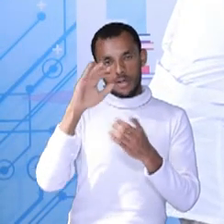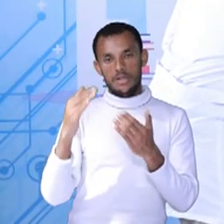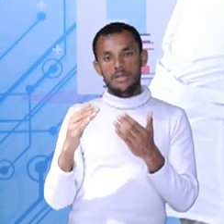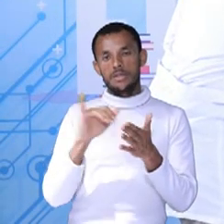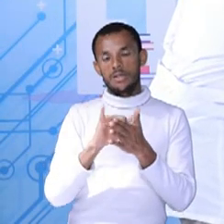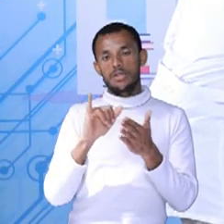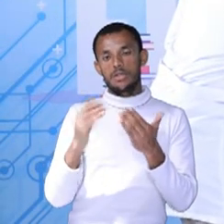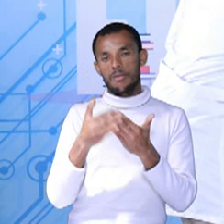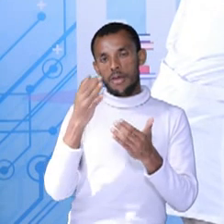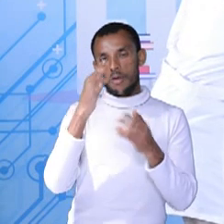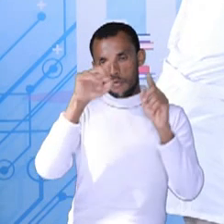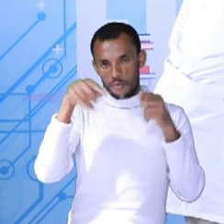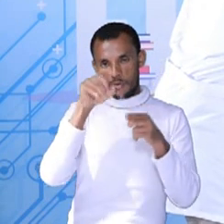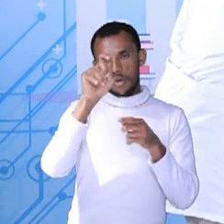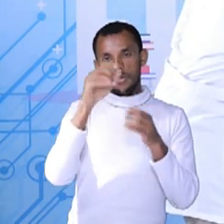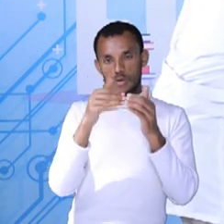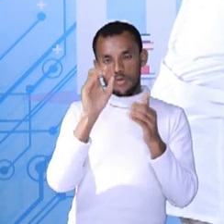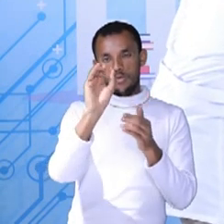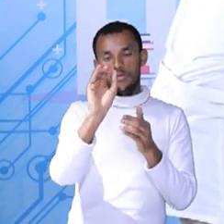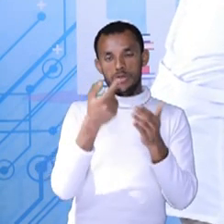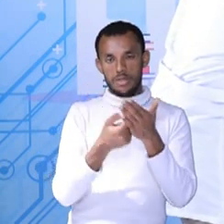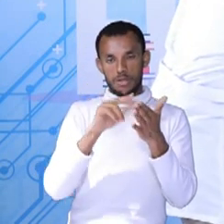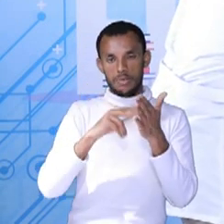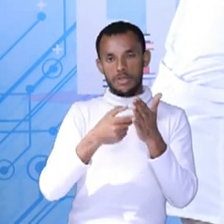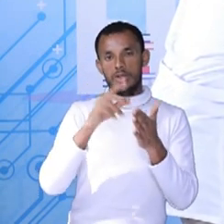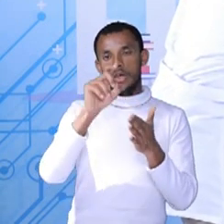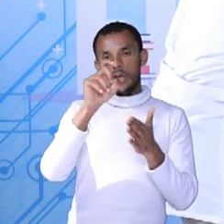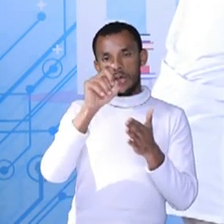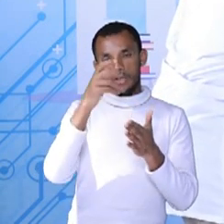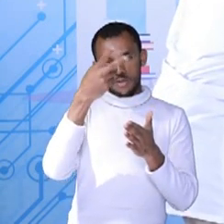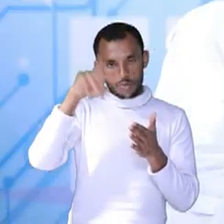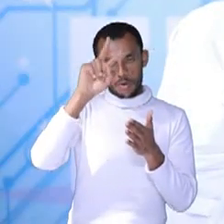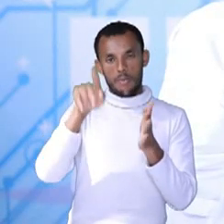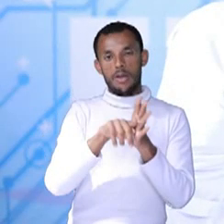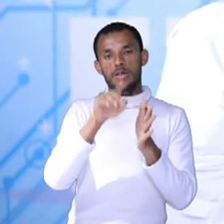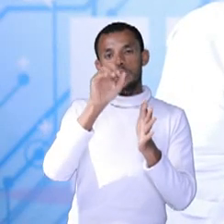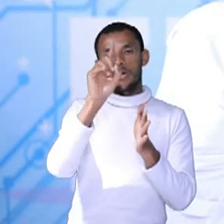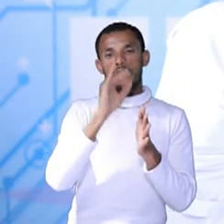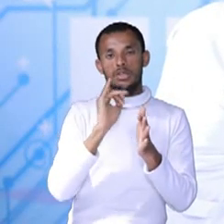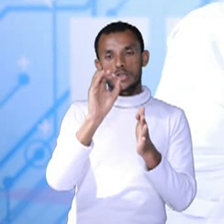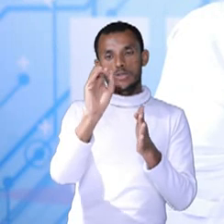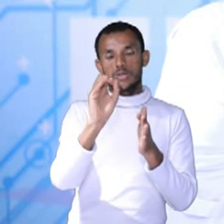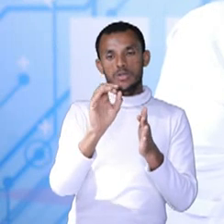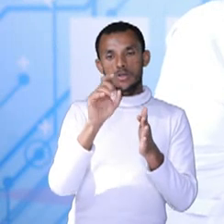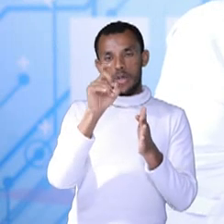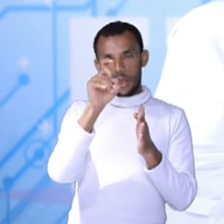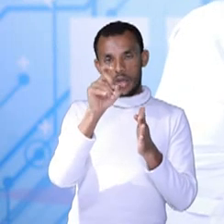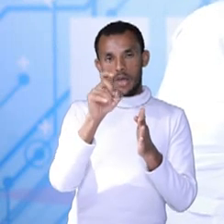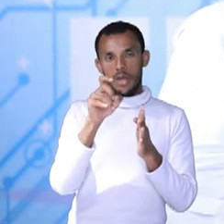simply f of x is equal to 0. This means this x squared minus 1 is 0. So